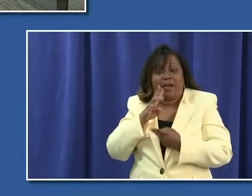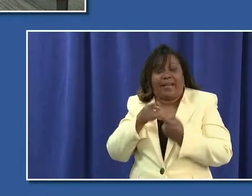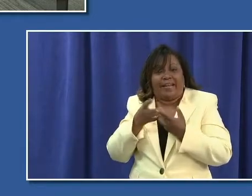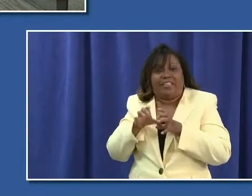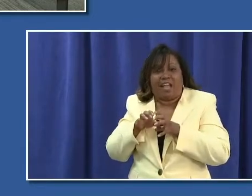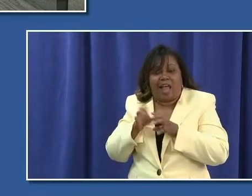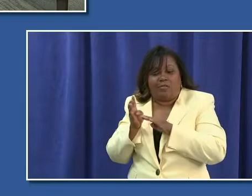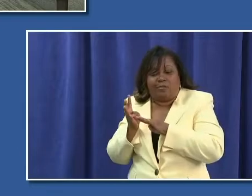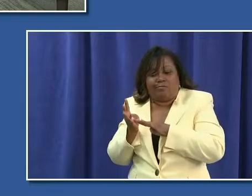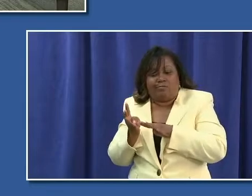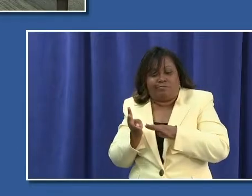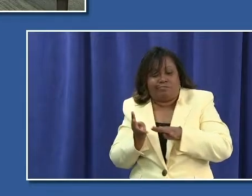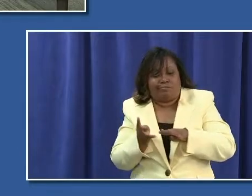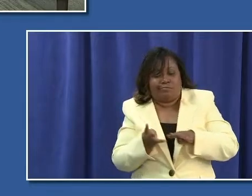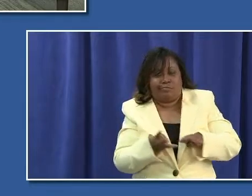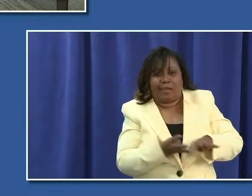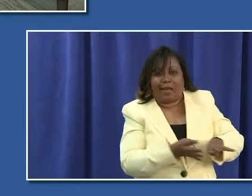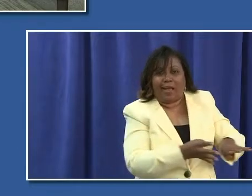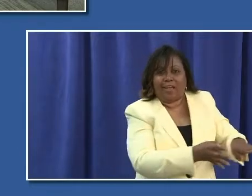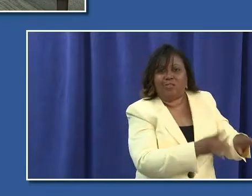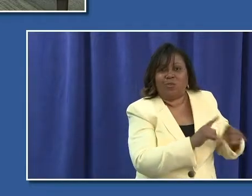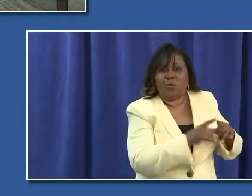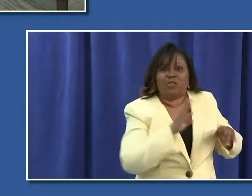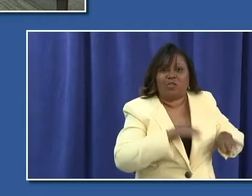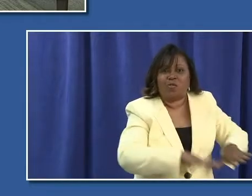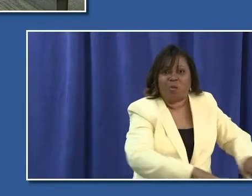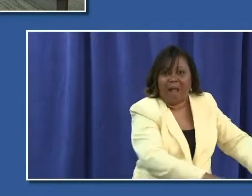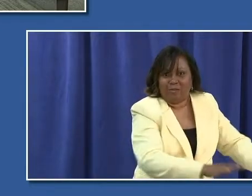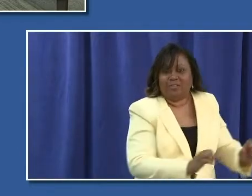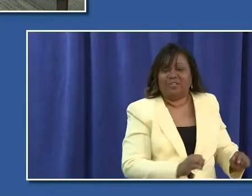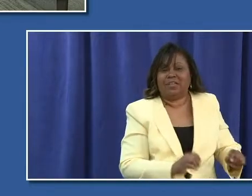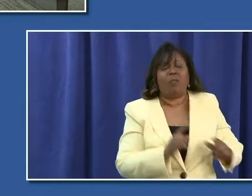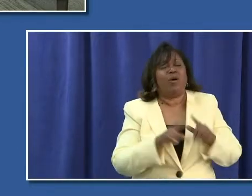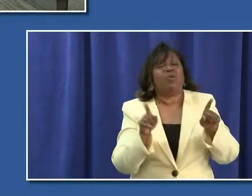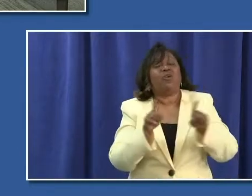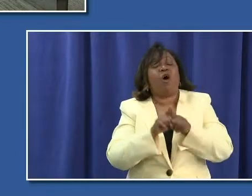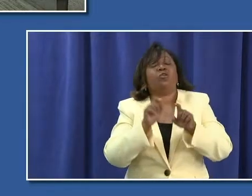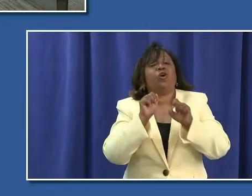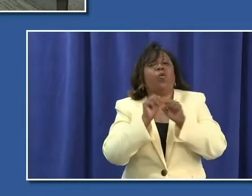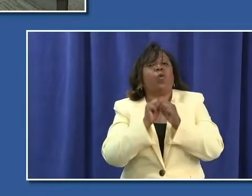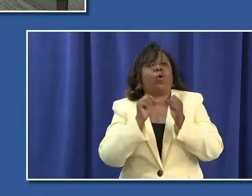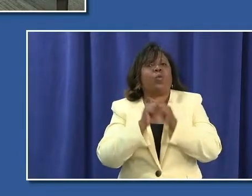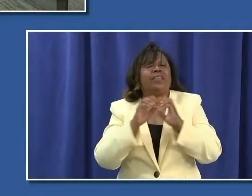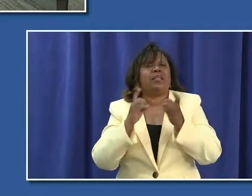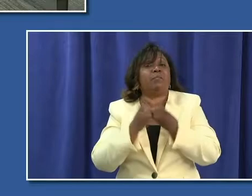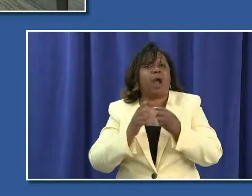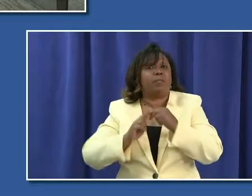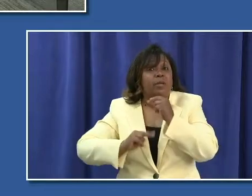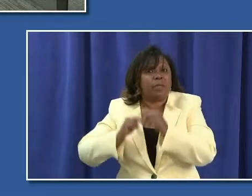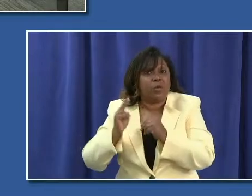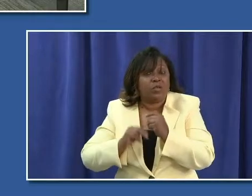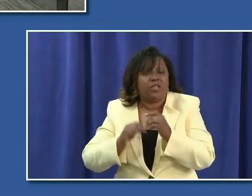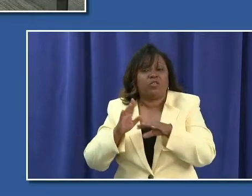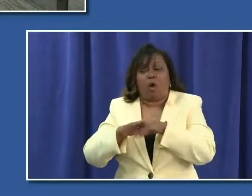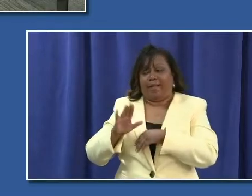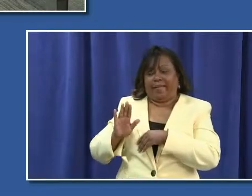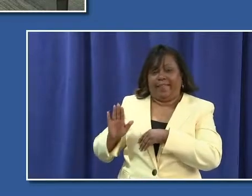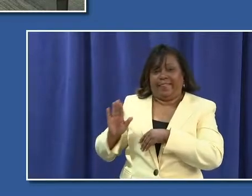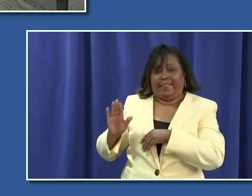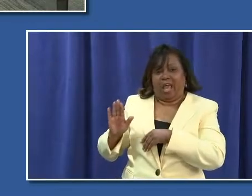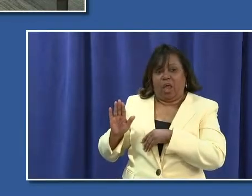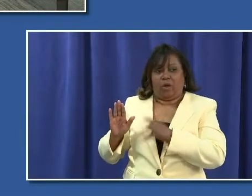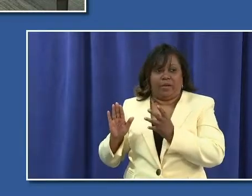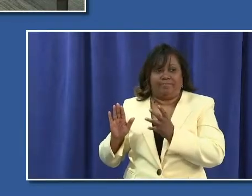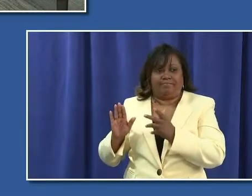to infiltrate out into the ground. But we also work with the Department of Buildings on their on